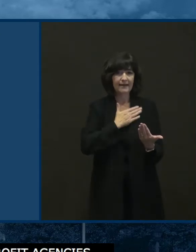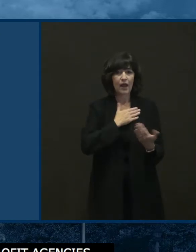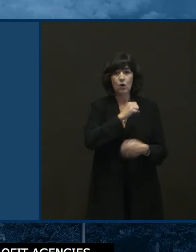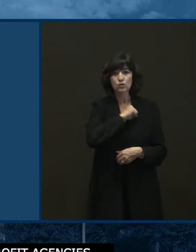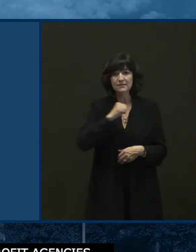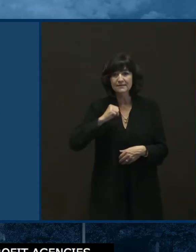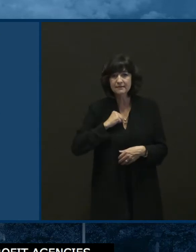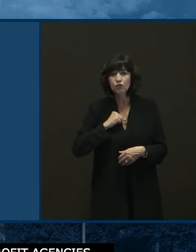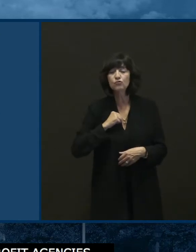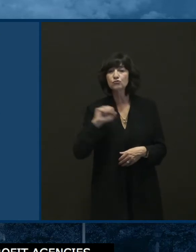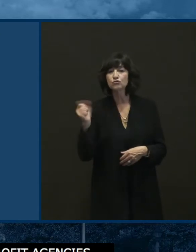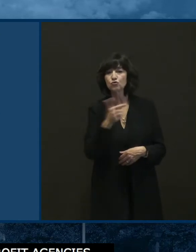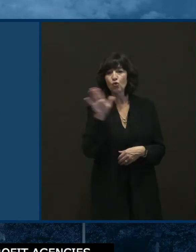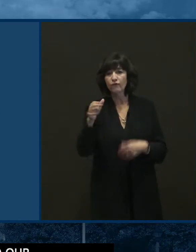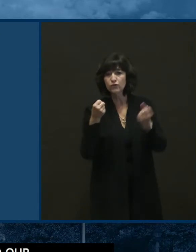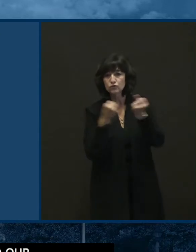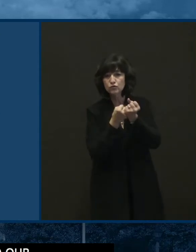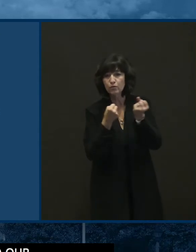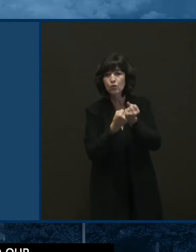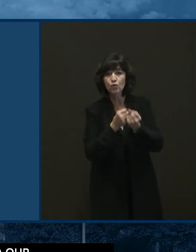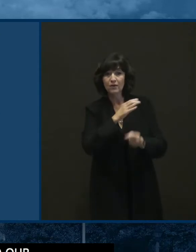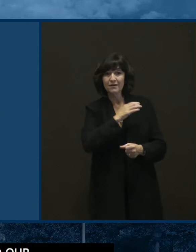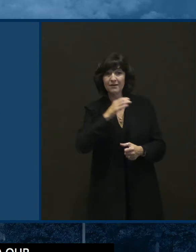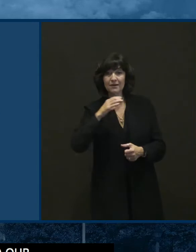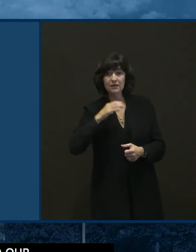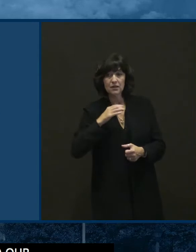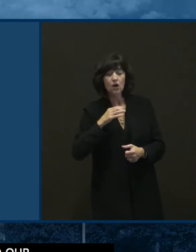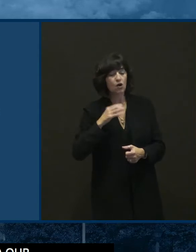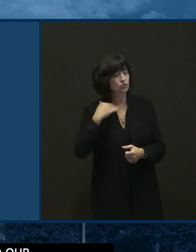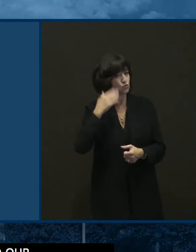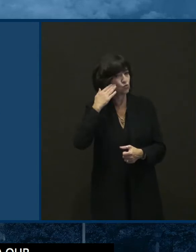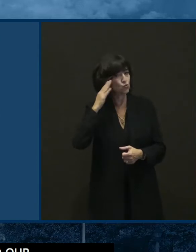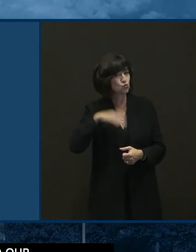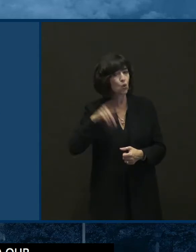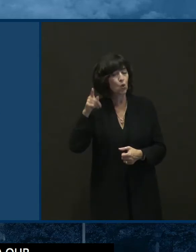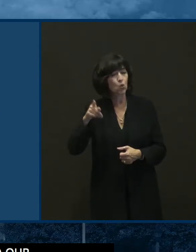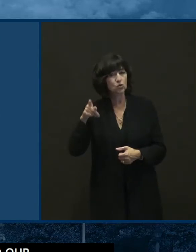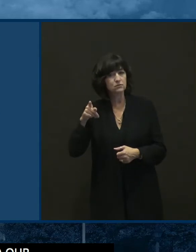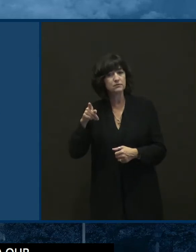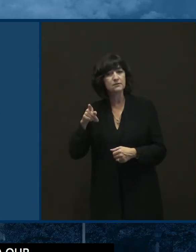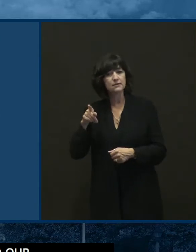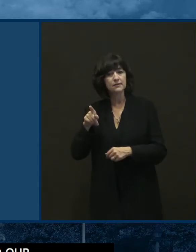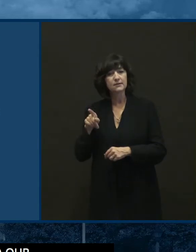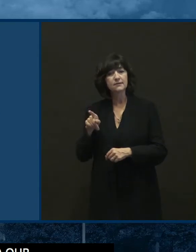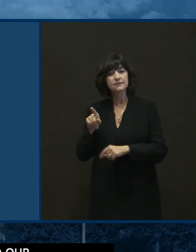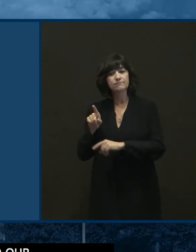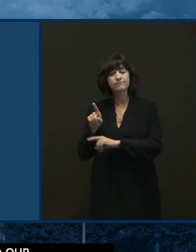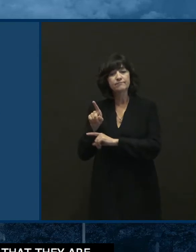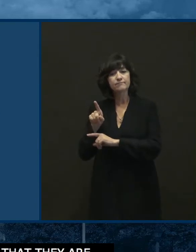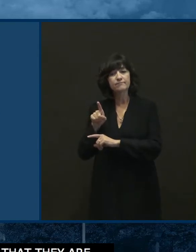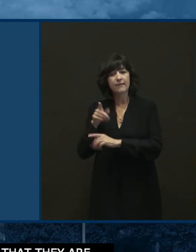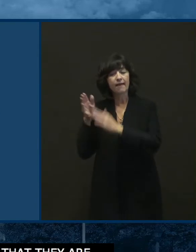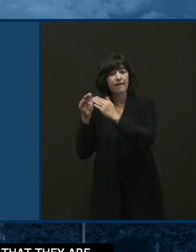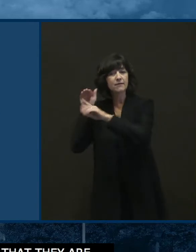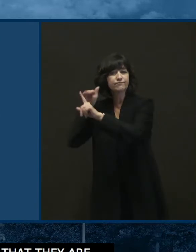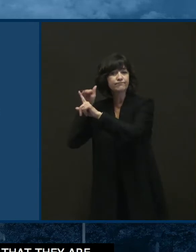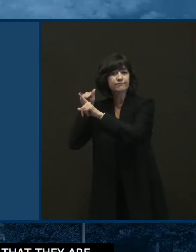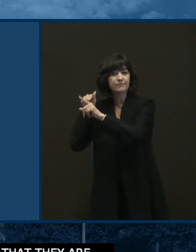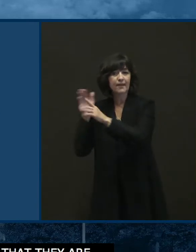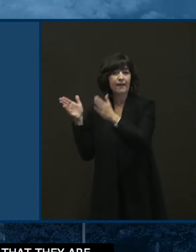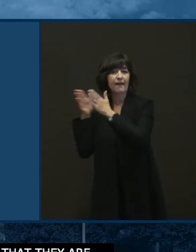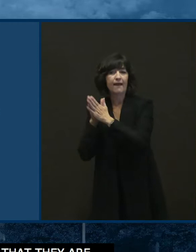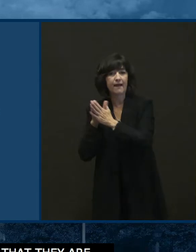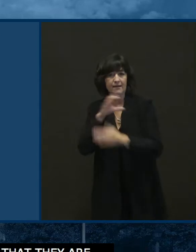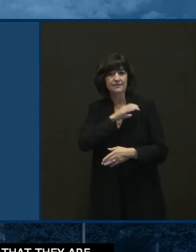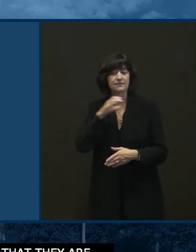for their support. I know they're looking at additional relief programs in the Congress of the United States. As yet, they have not been able